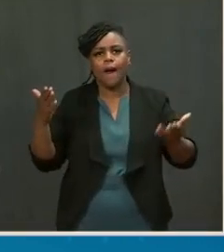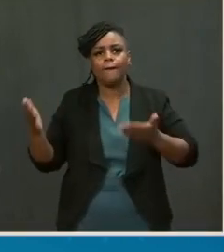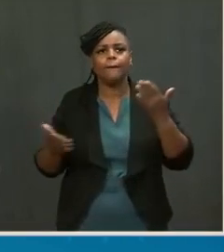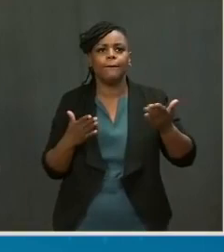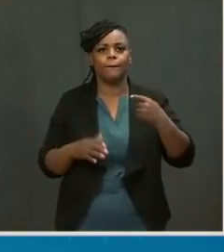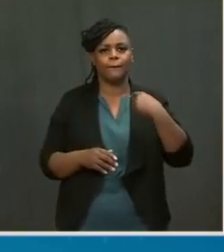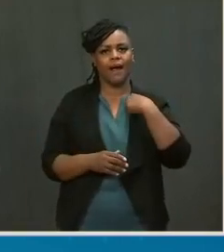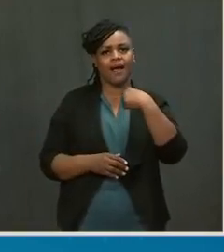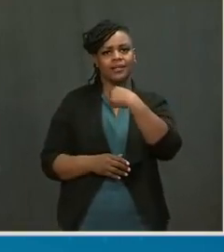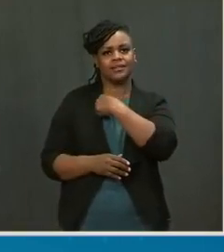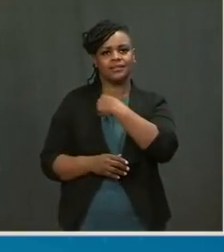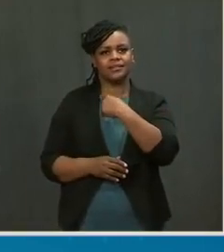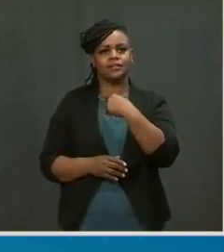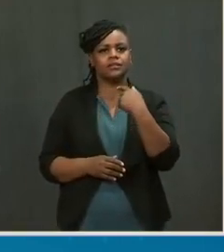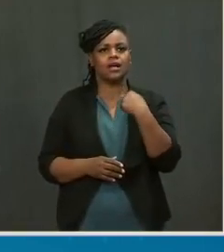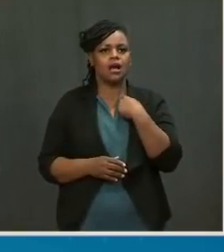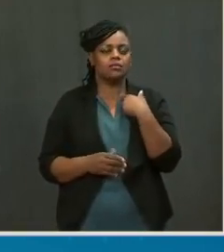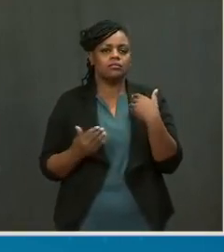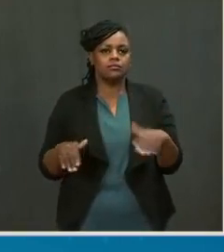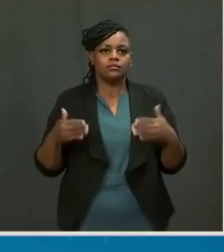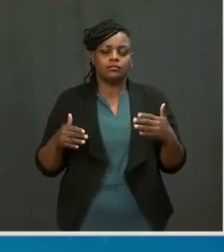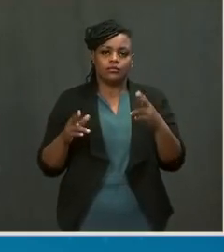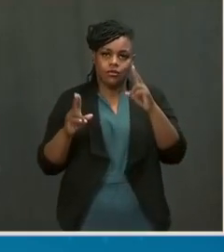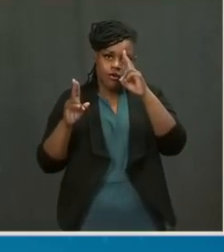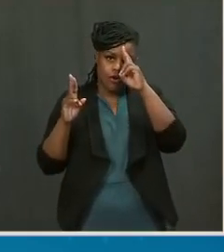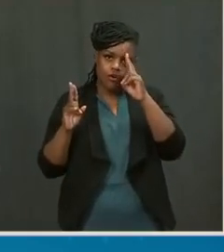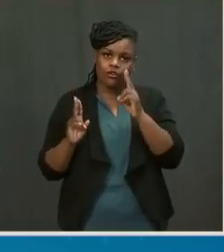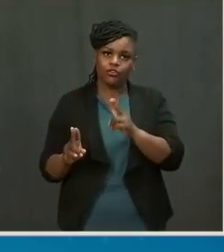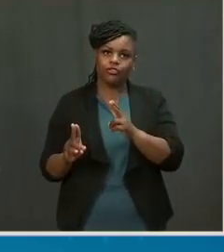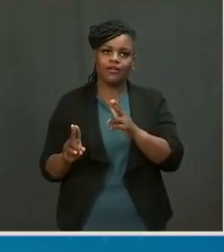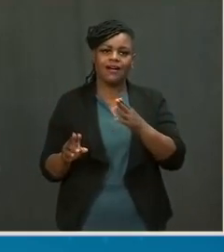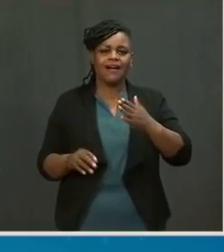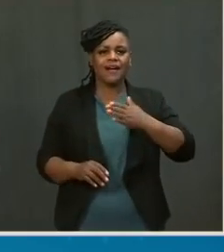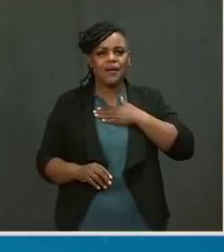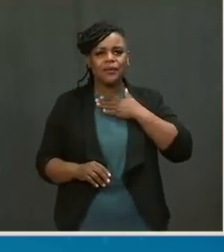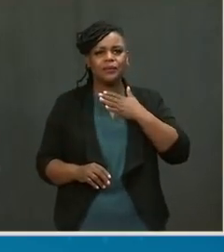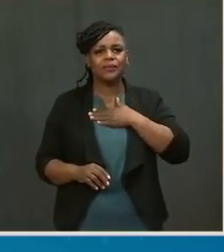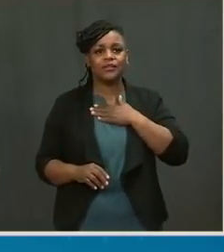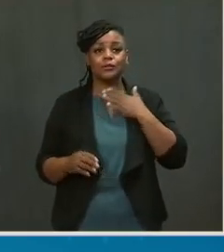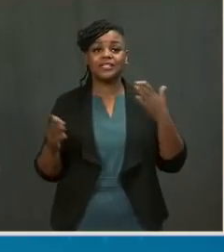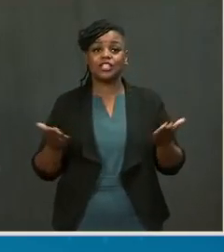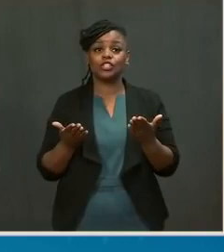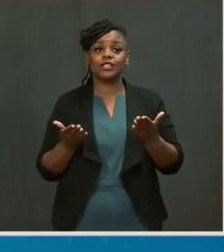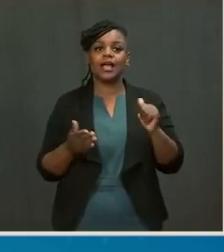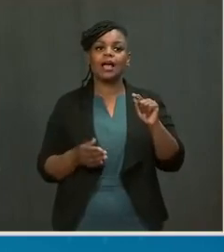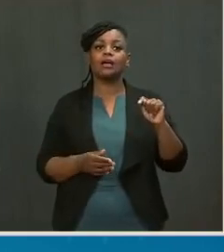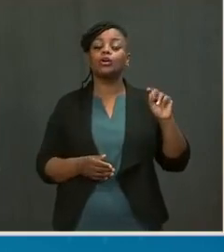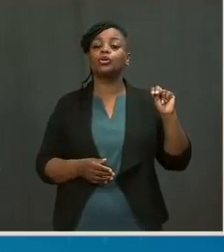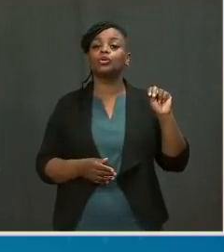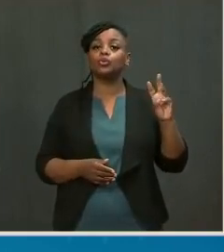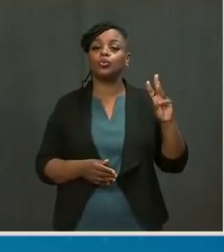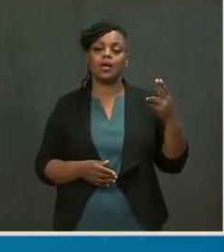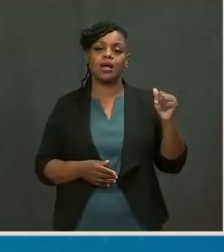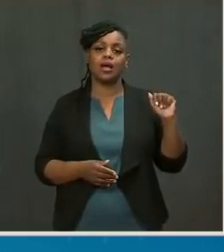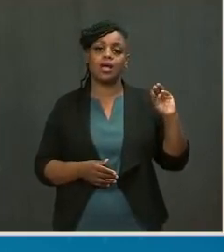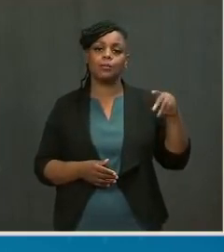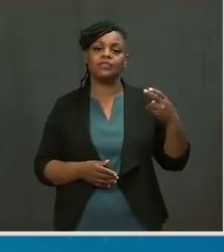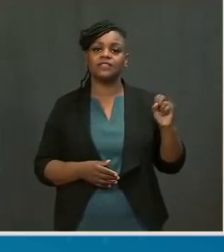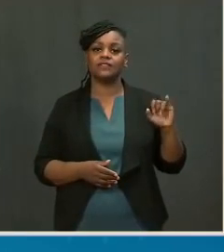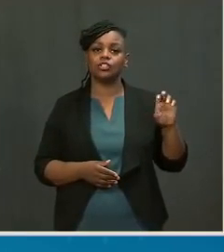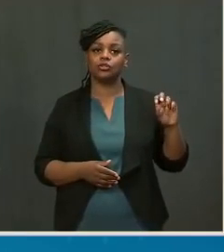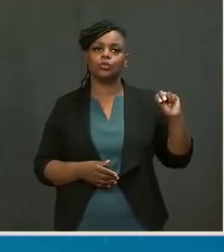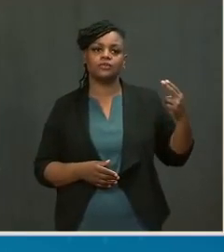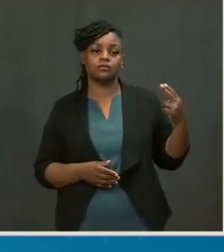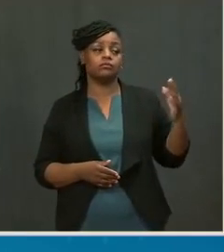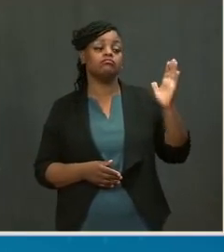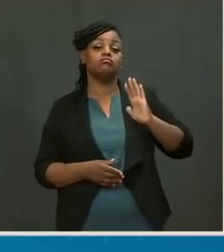so just honored and happy to be yet again in New Hampshire with my dear friend, the former governor and one